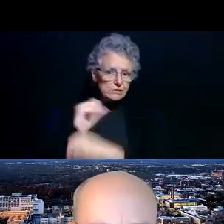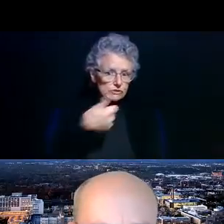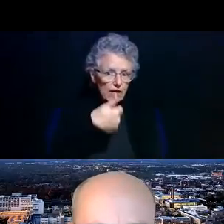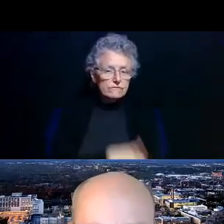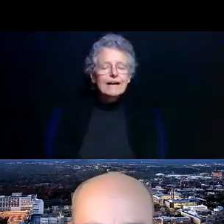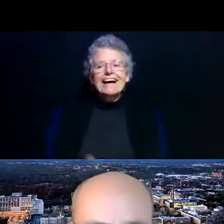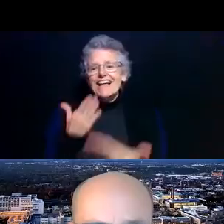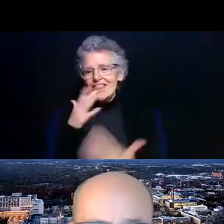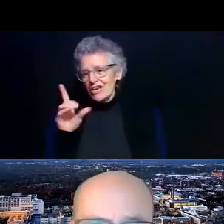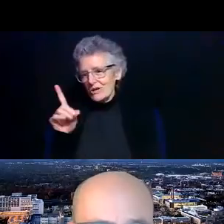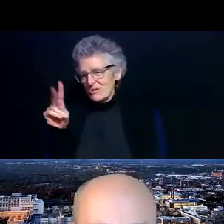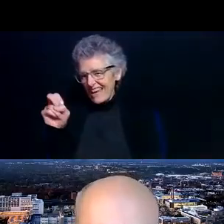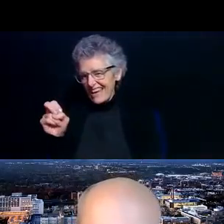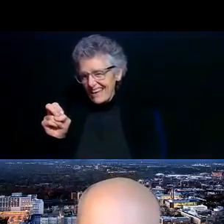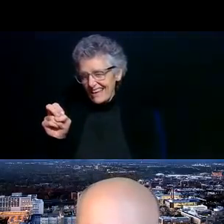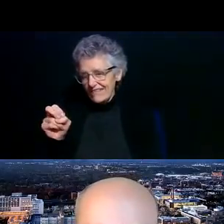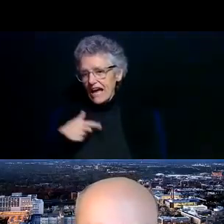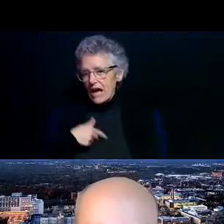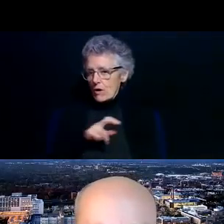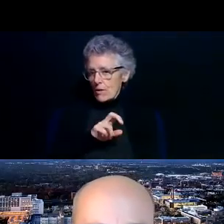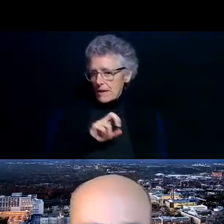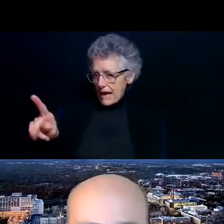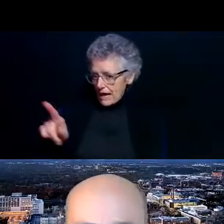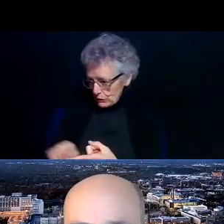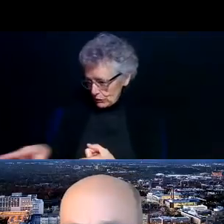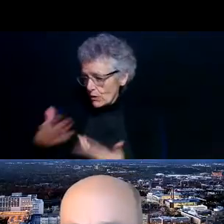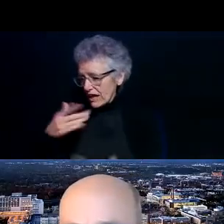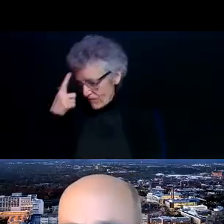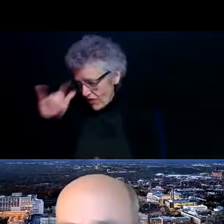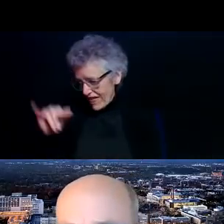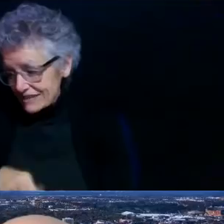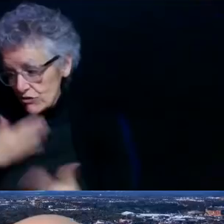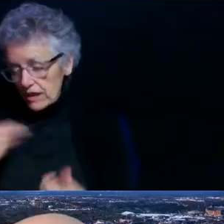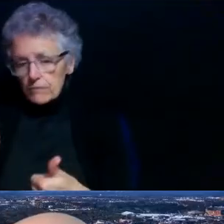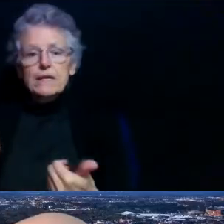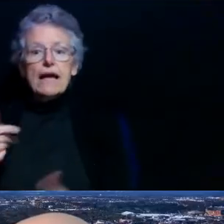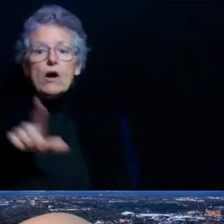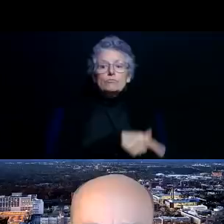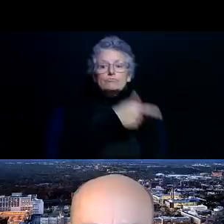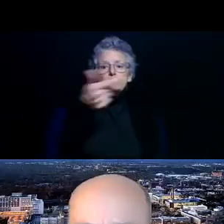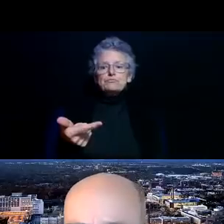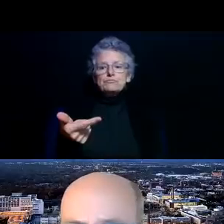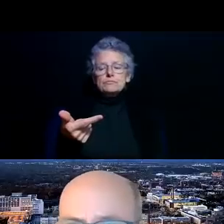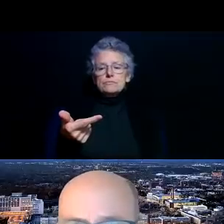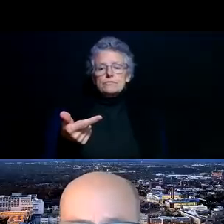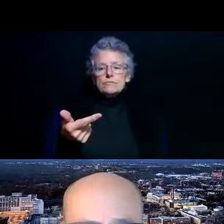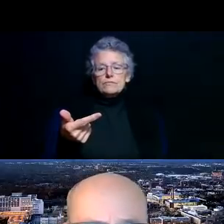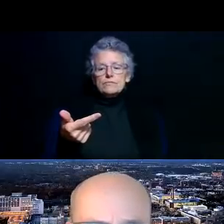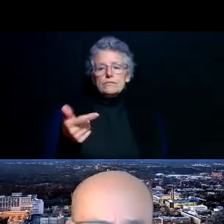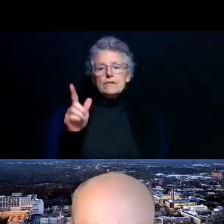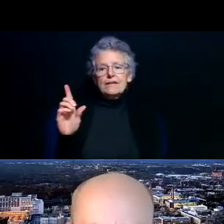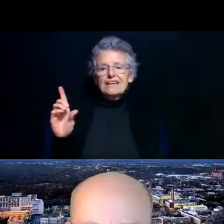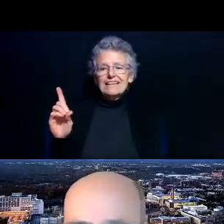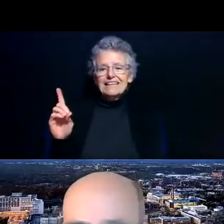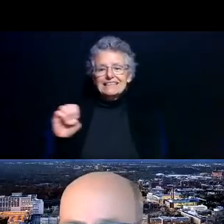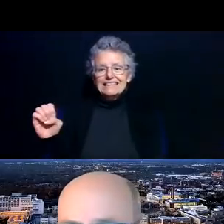Thank you, Dave. I'll almost certainly be coming back to you. Thank you for that. Let me turn to Dee Hunt. Dee, if